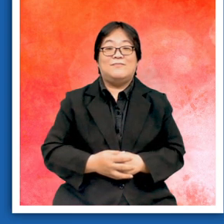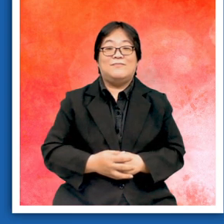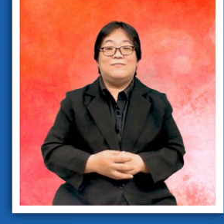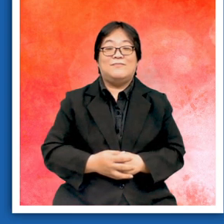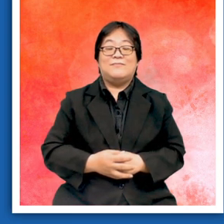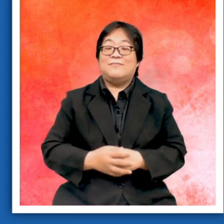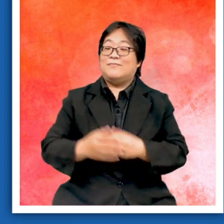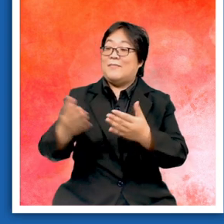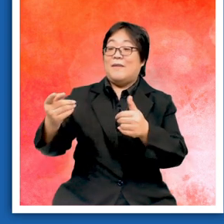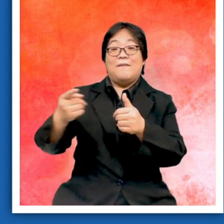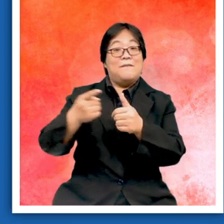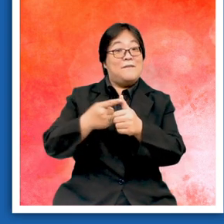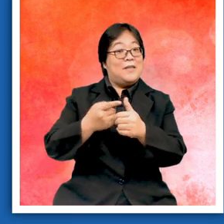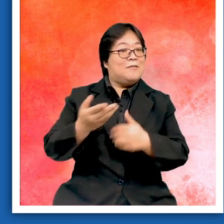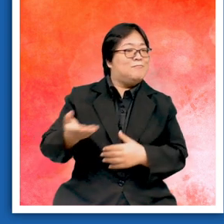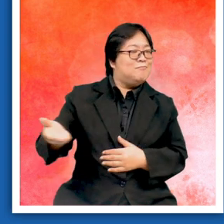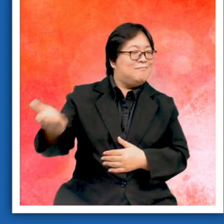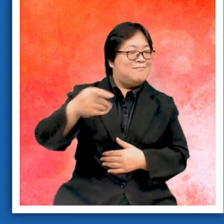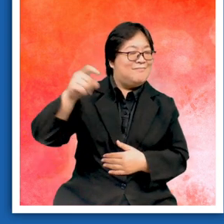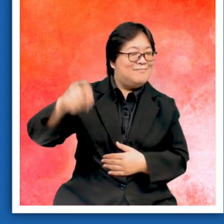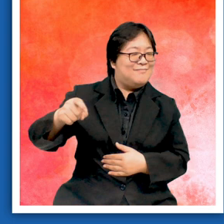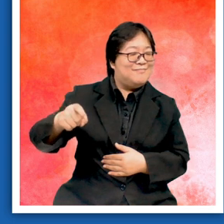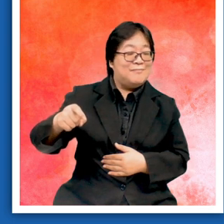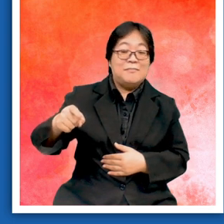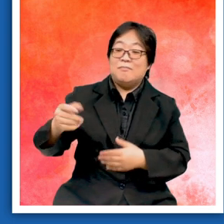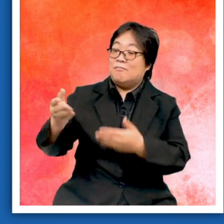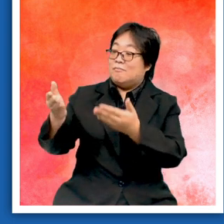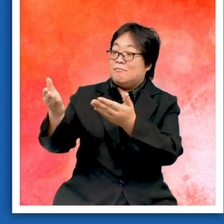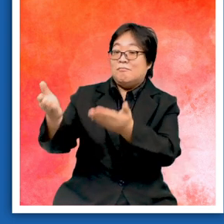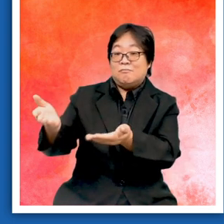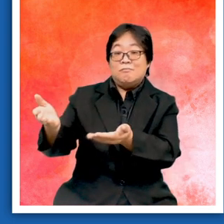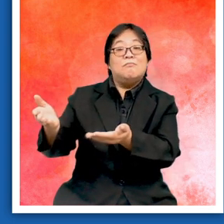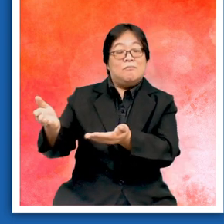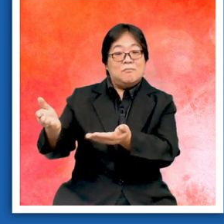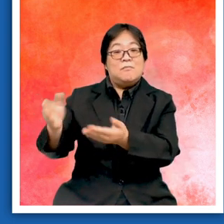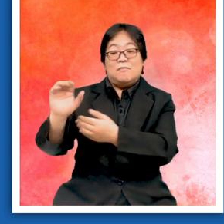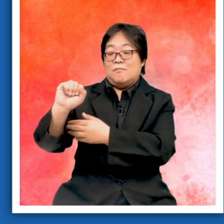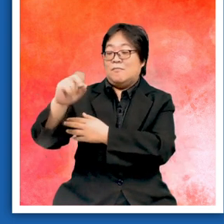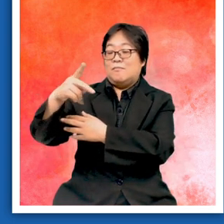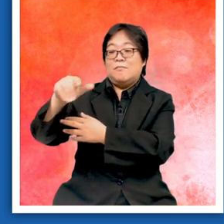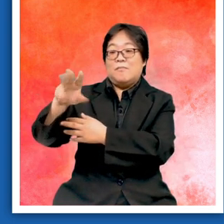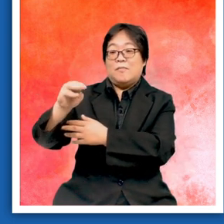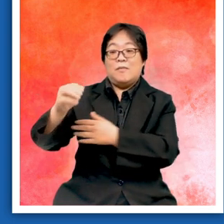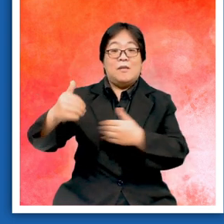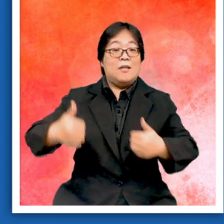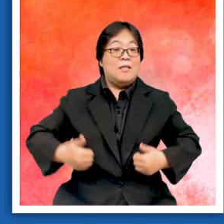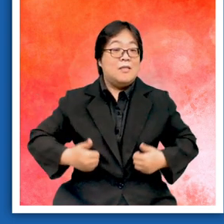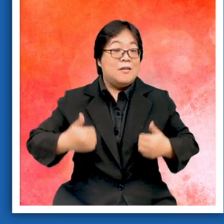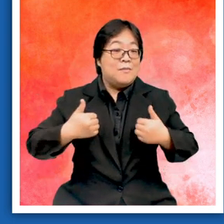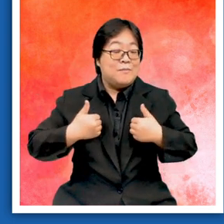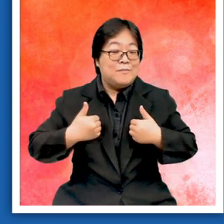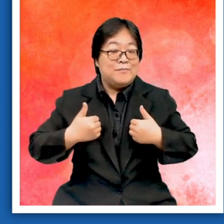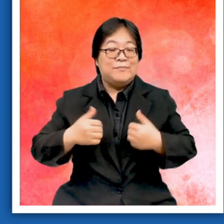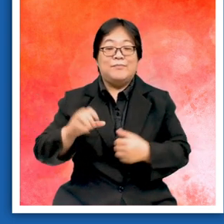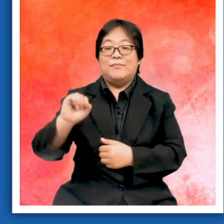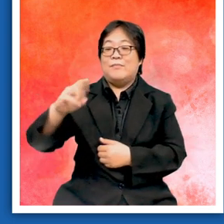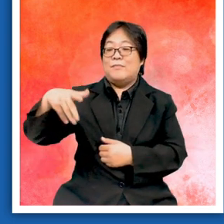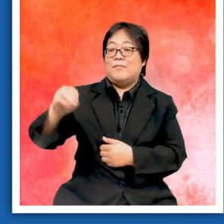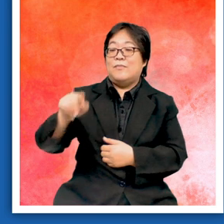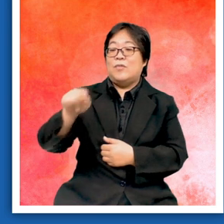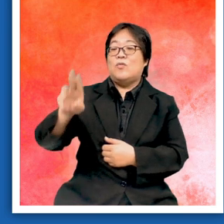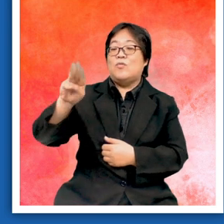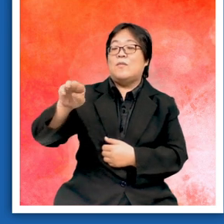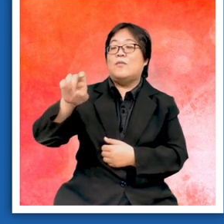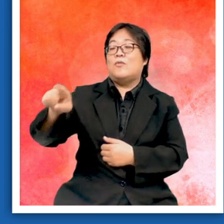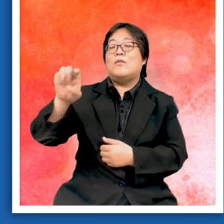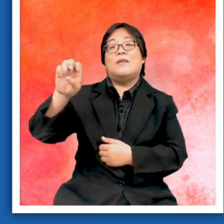First thing, you need to go to the Spectrum address, which is